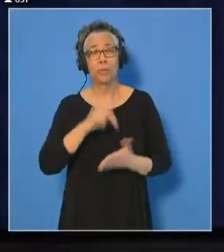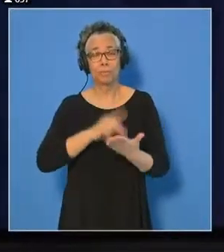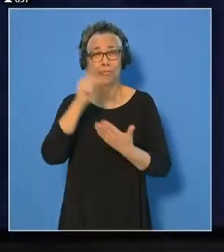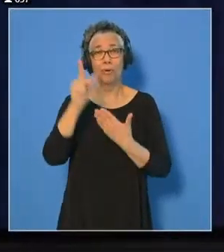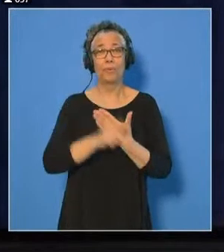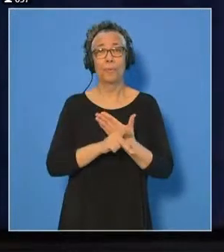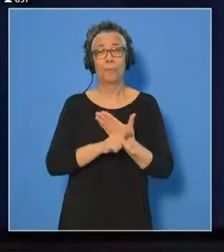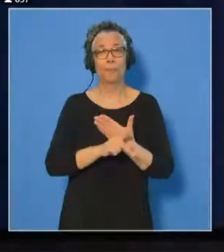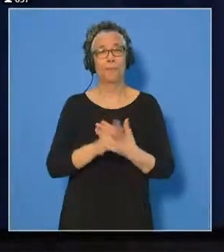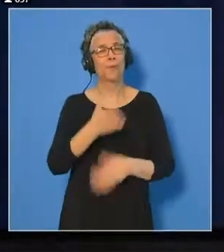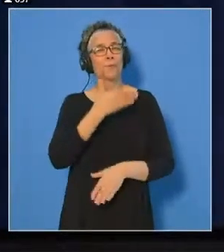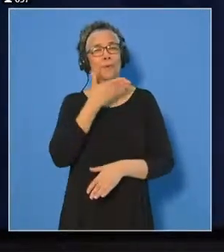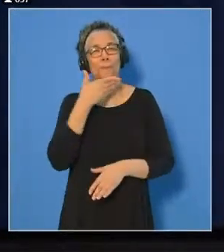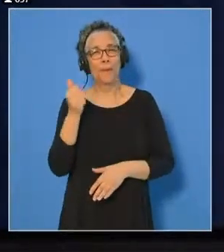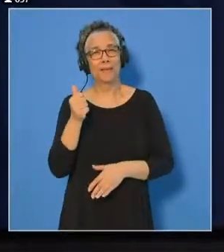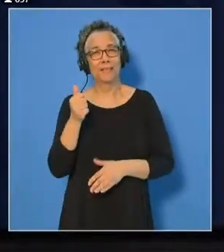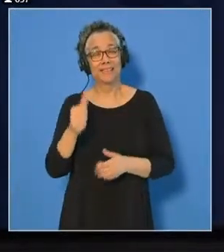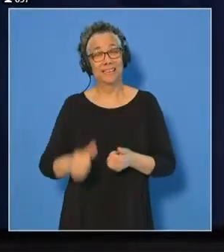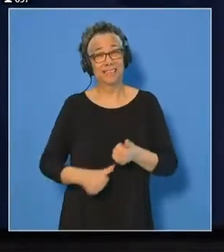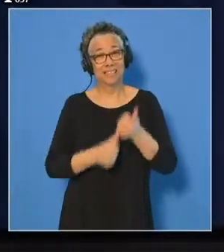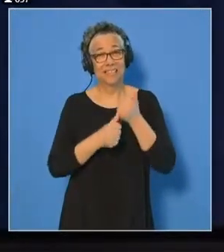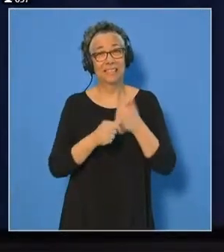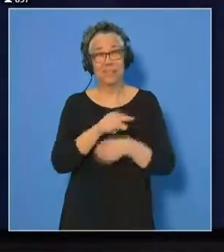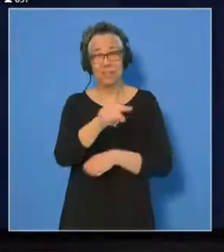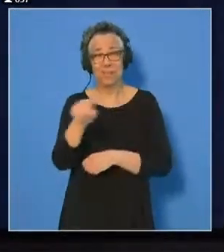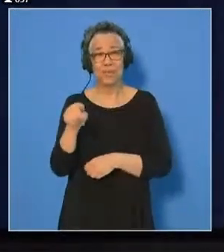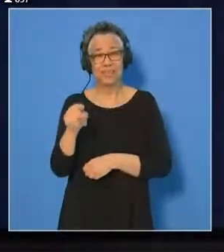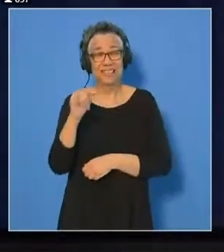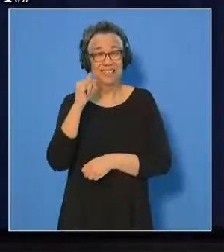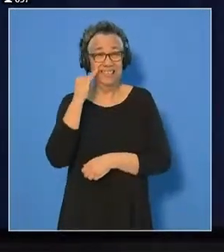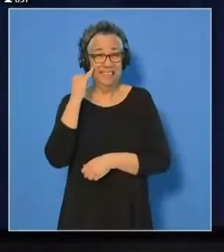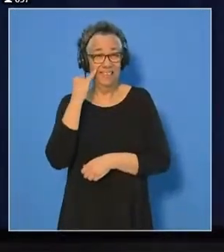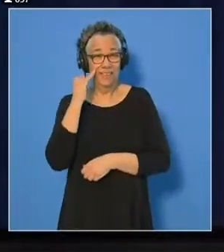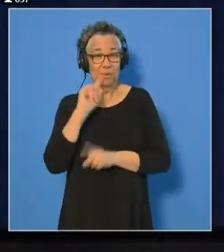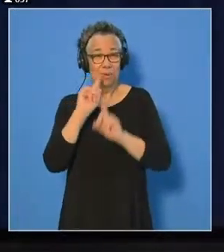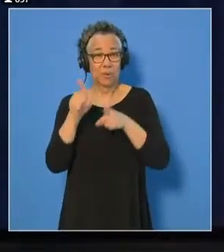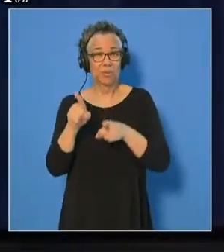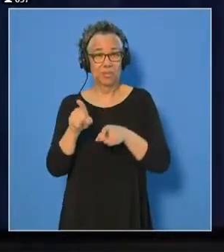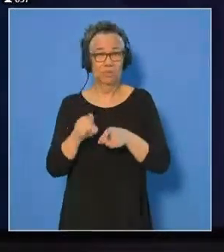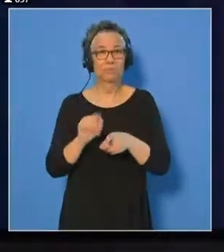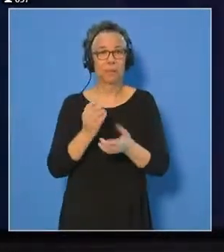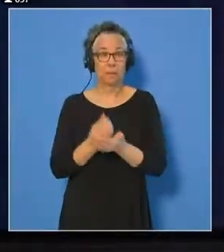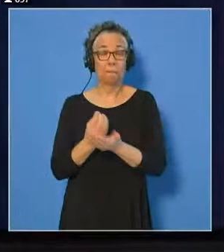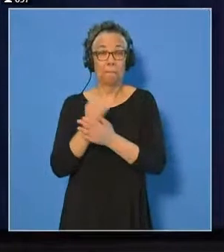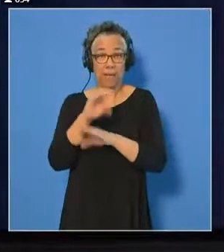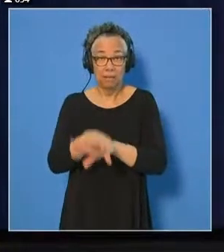certainly be better than the assistance that persons may receive if they were going to a commercial bank.